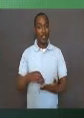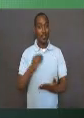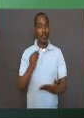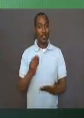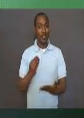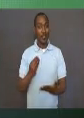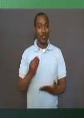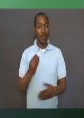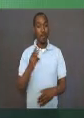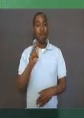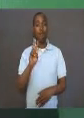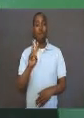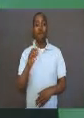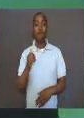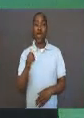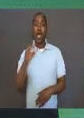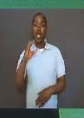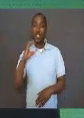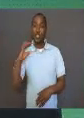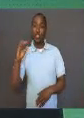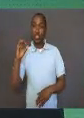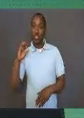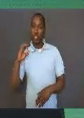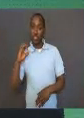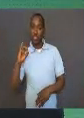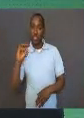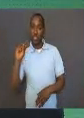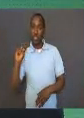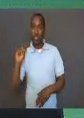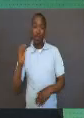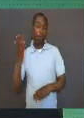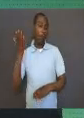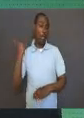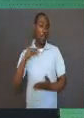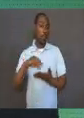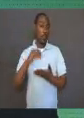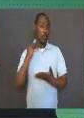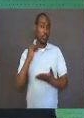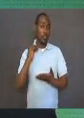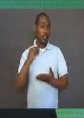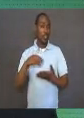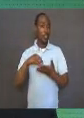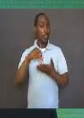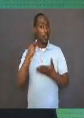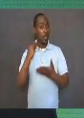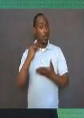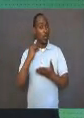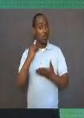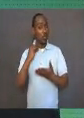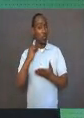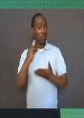on vaccines. In the last lesson, we learned